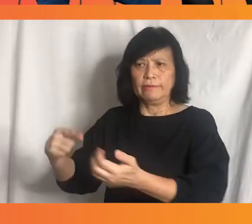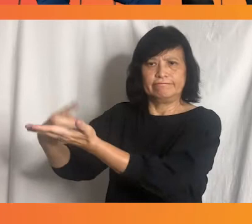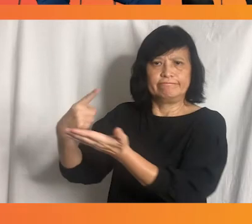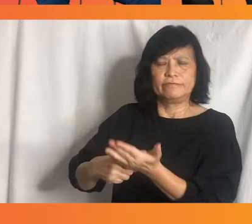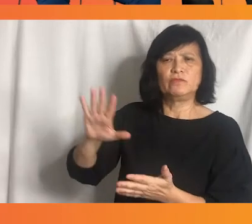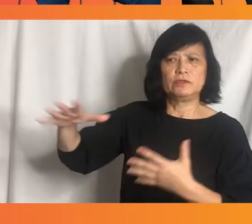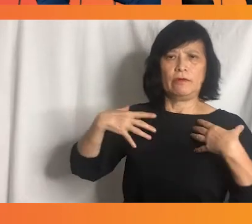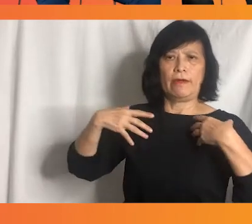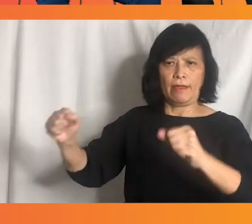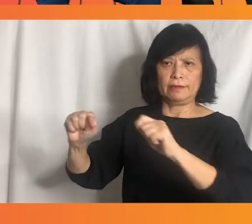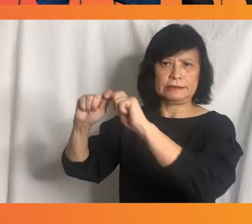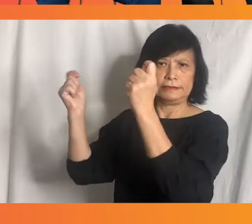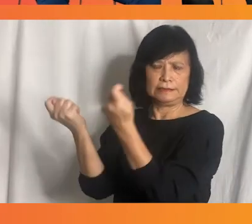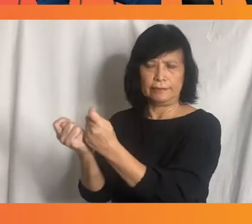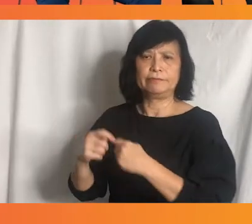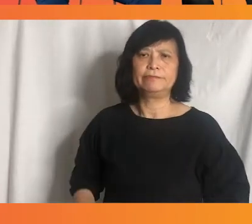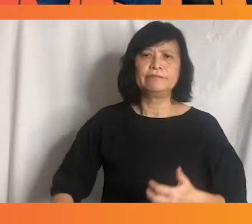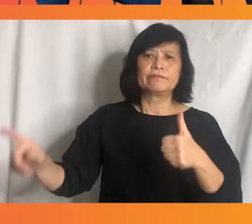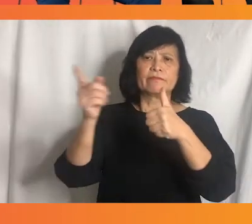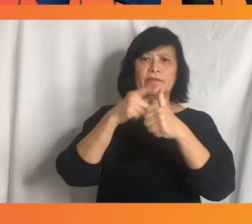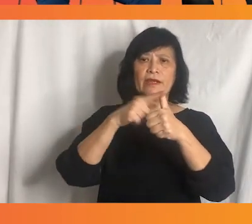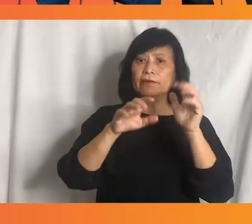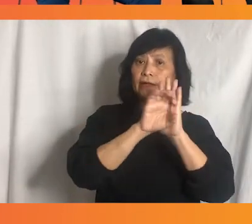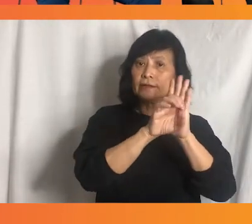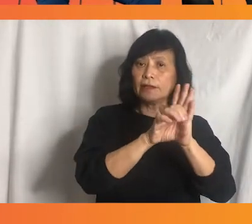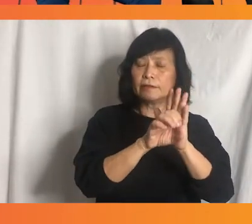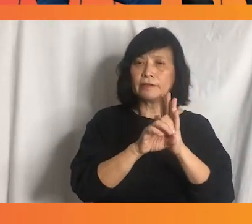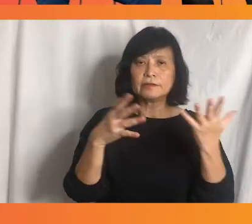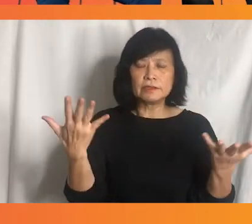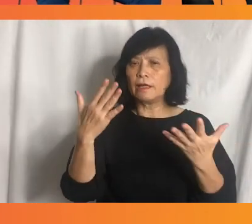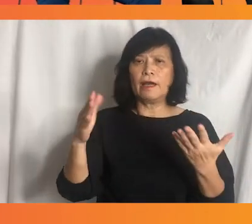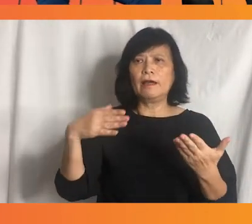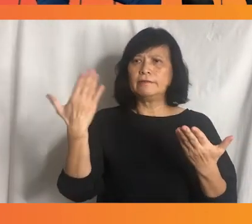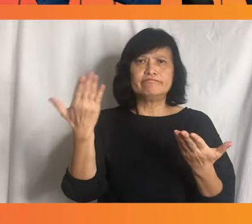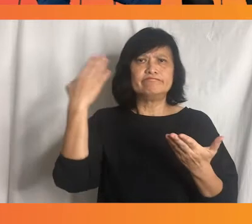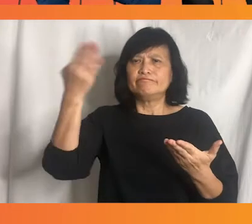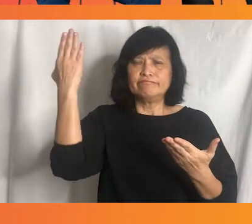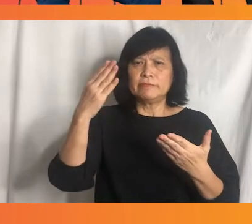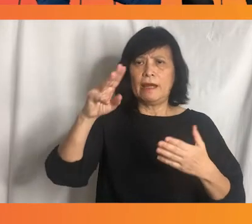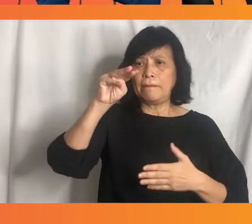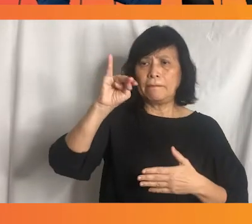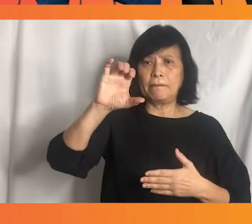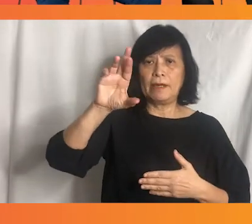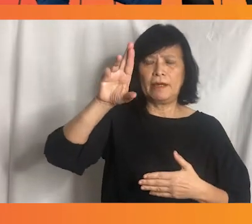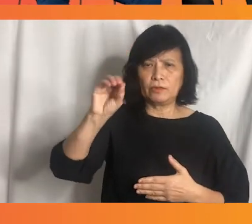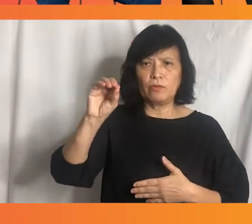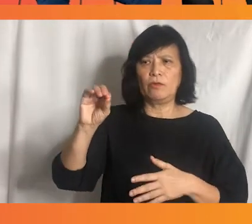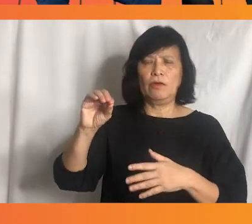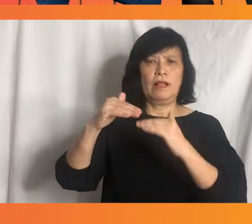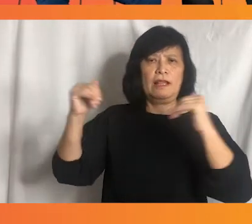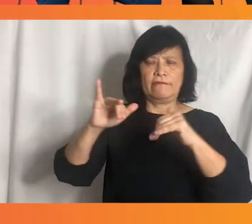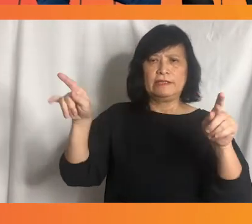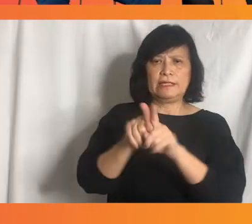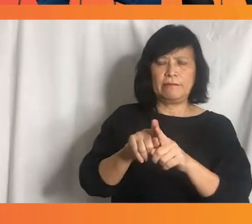team. Now, in the first example, are common interventions at the micro level that OTs like myself